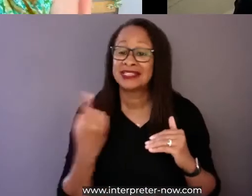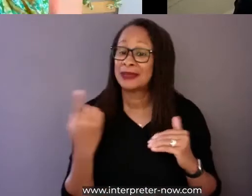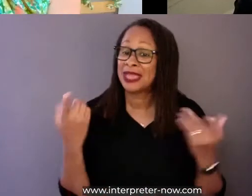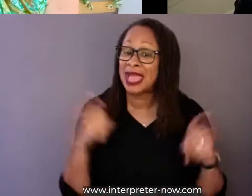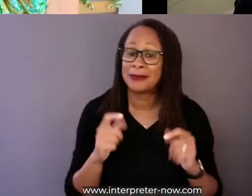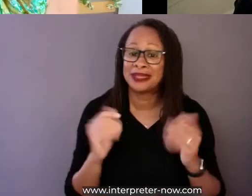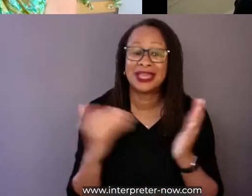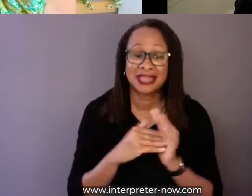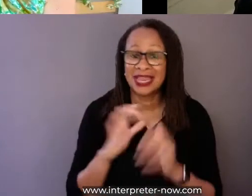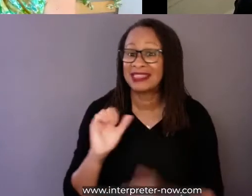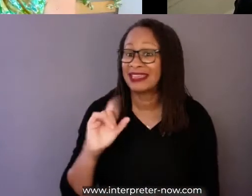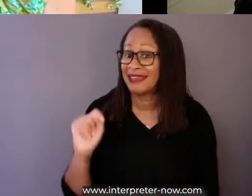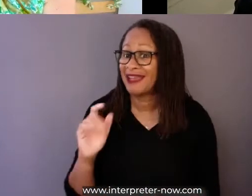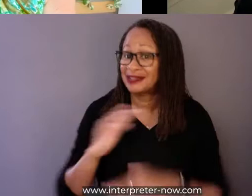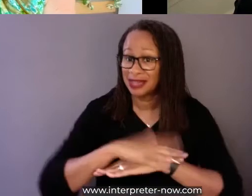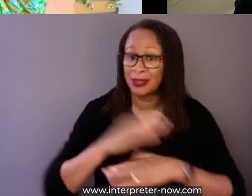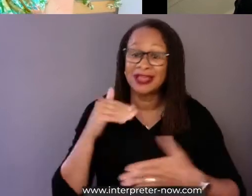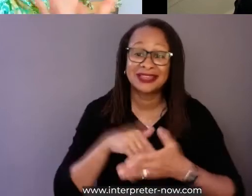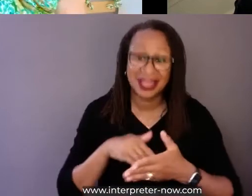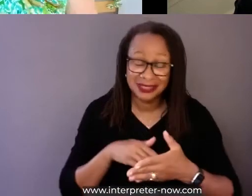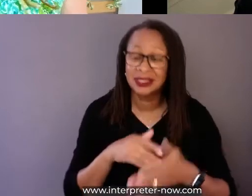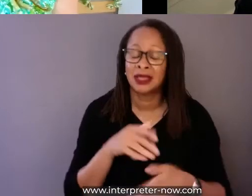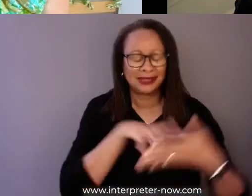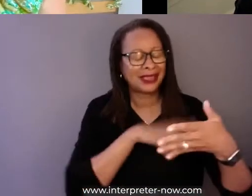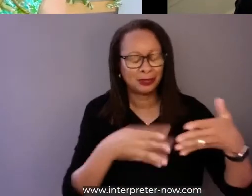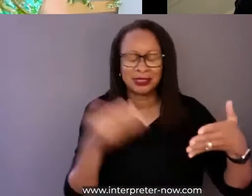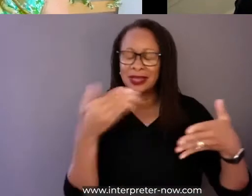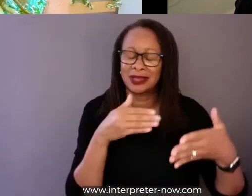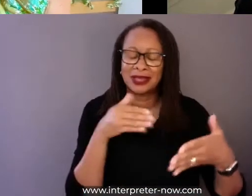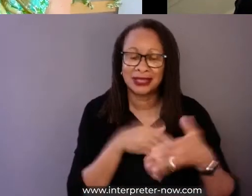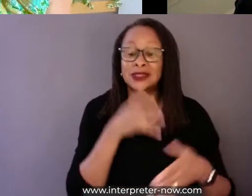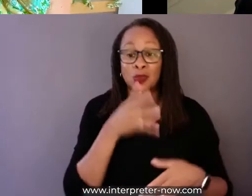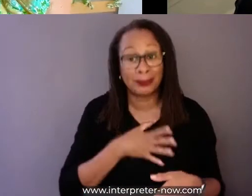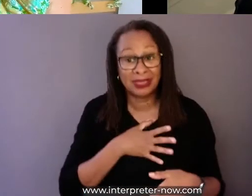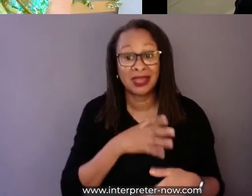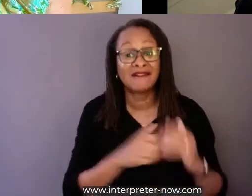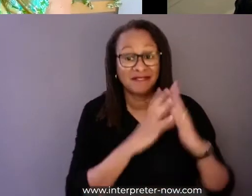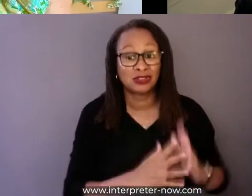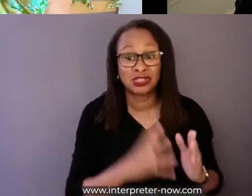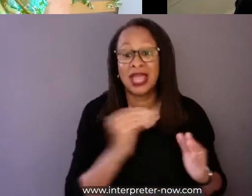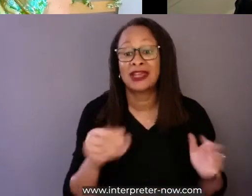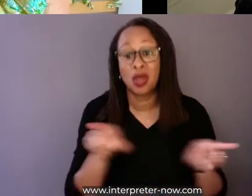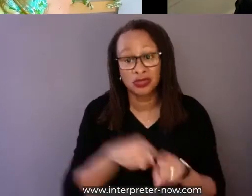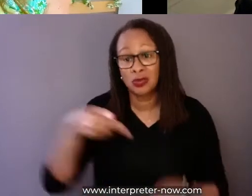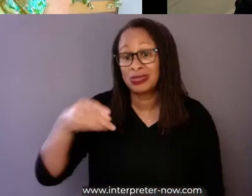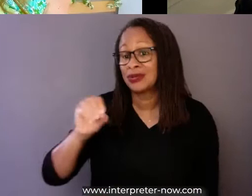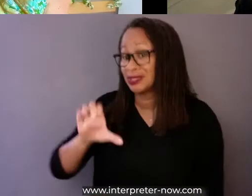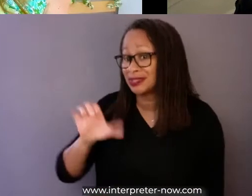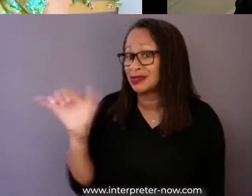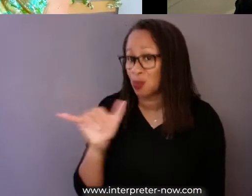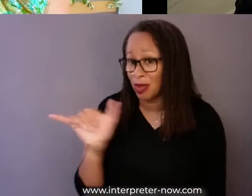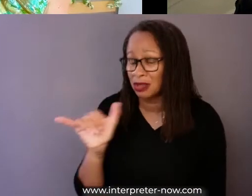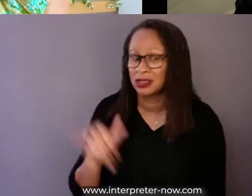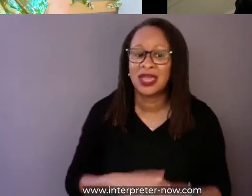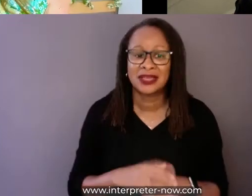tables against the women founders and likely also people of color as well, though I don't think that there's